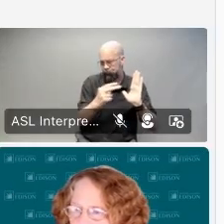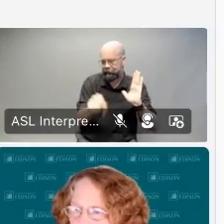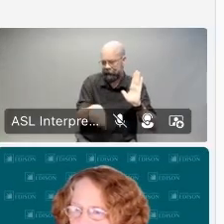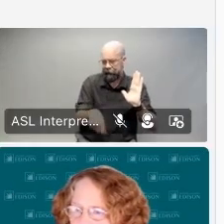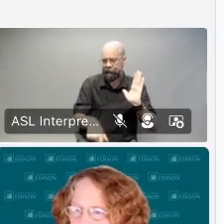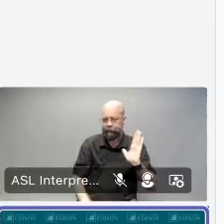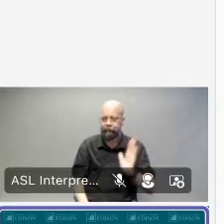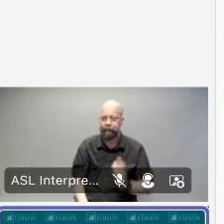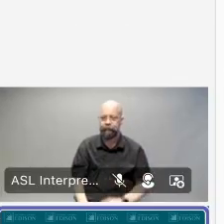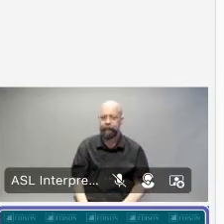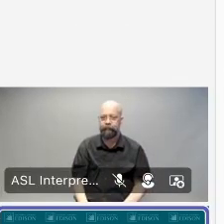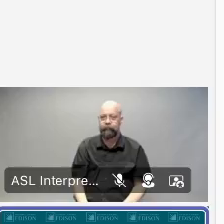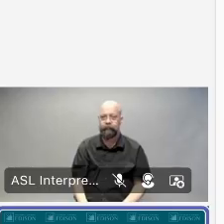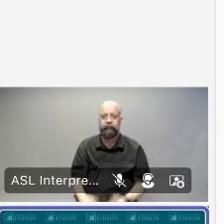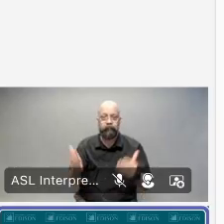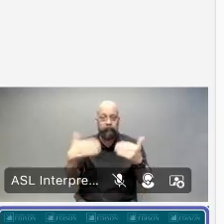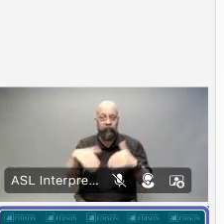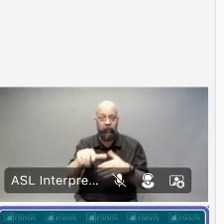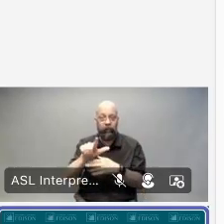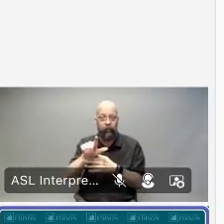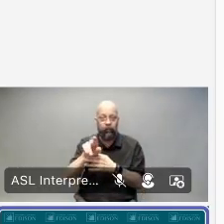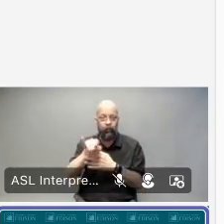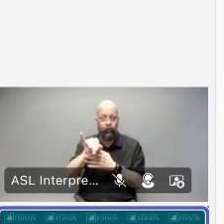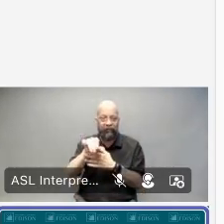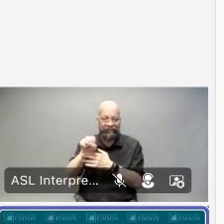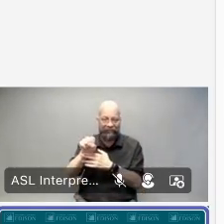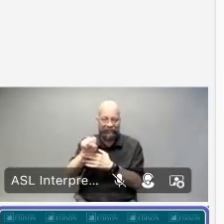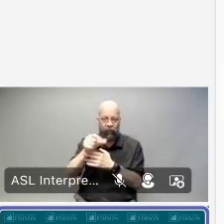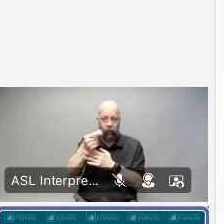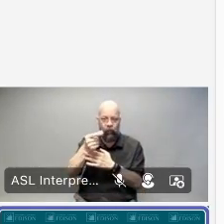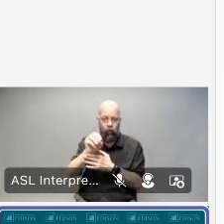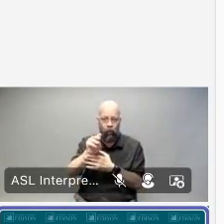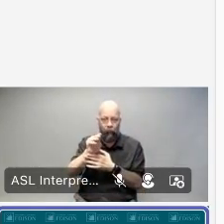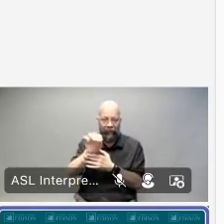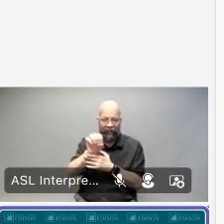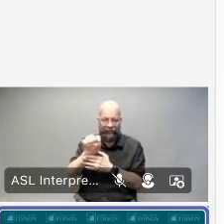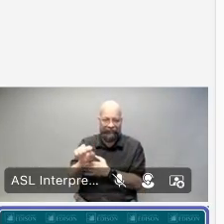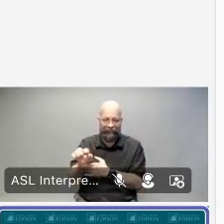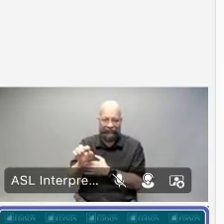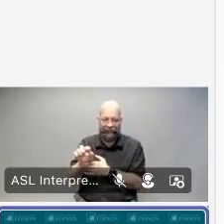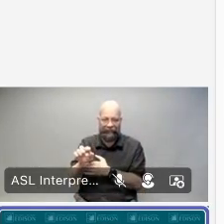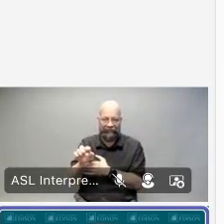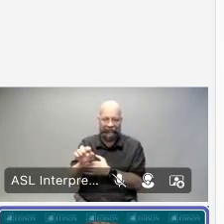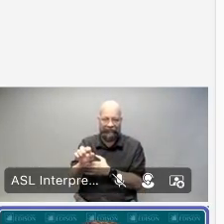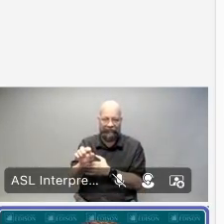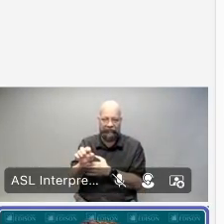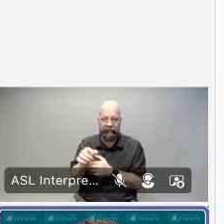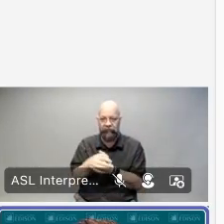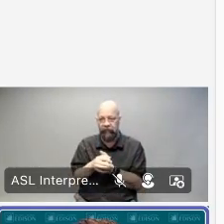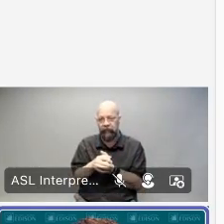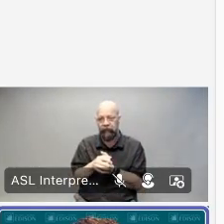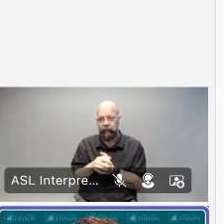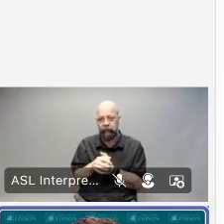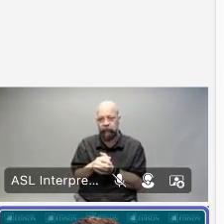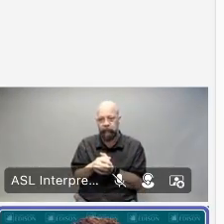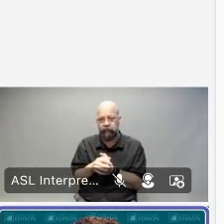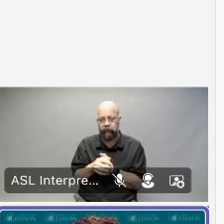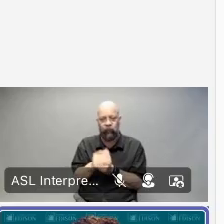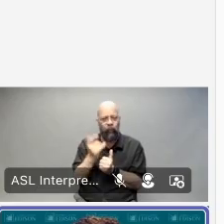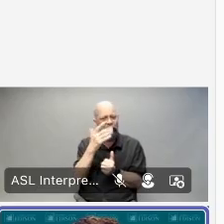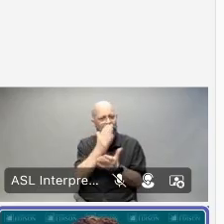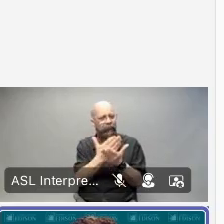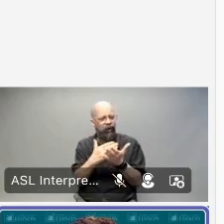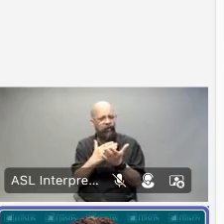The next question is from Luis Gomez Lares, and I'm going to have my colleague Rafael come on again. Why doesn't part of your